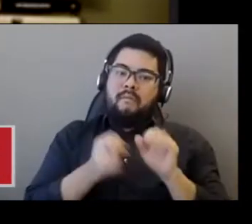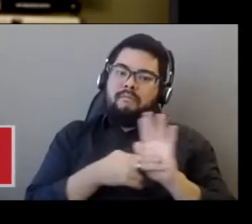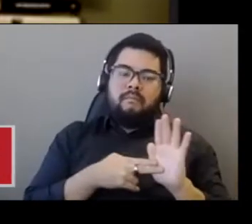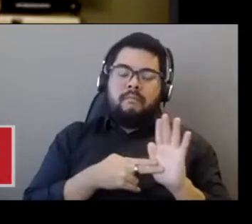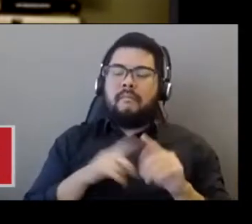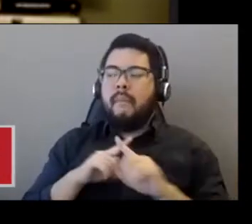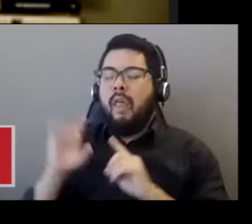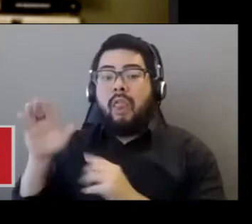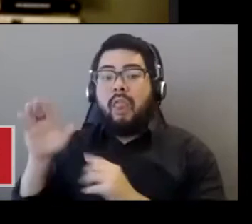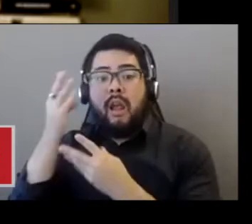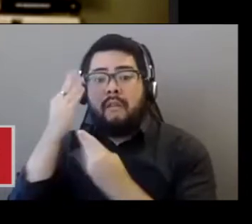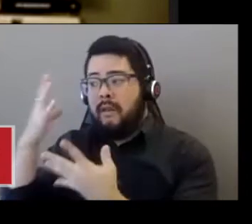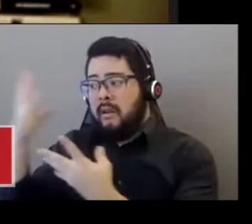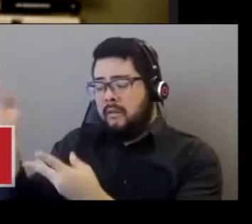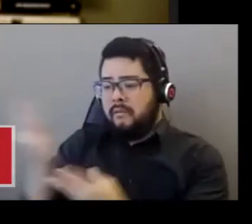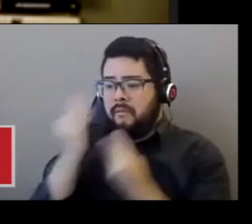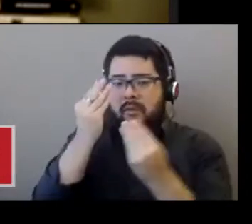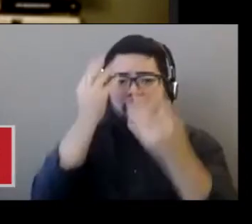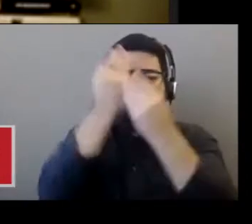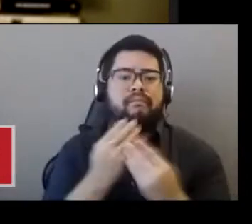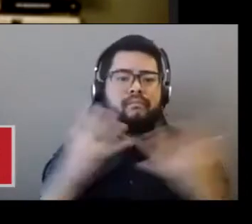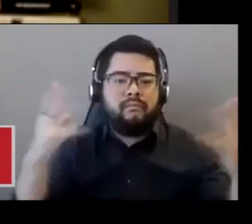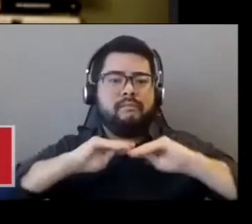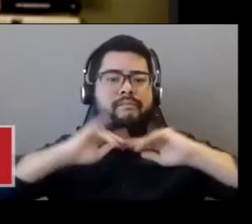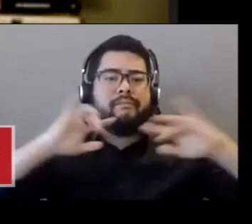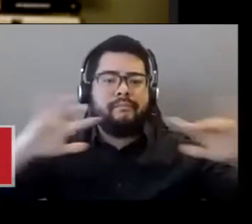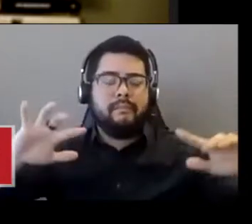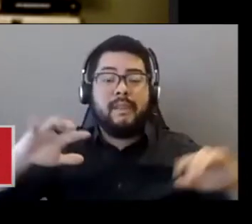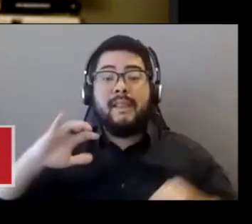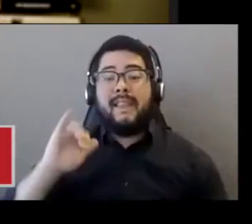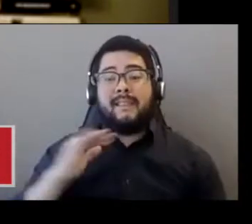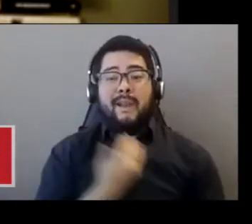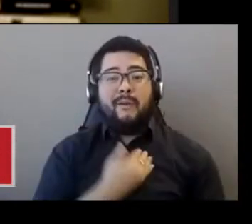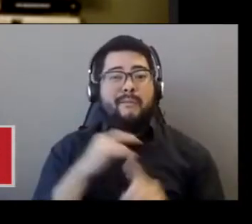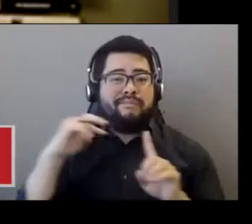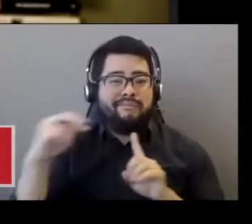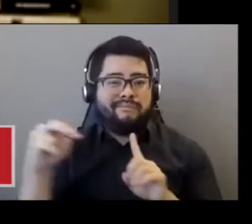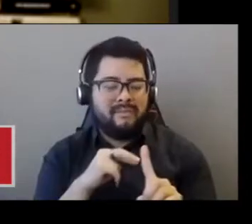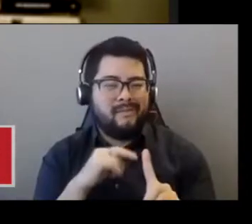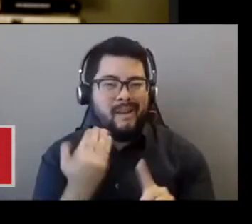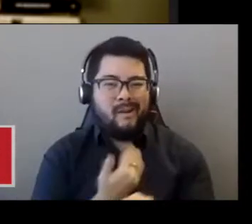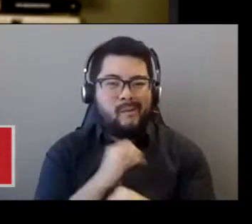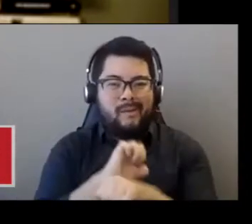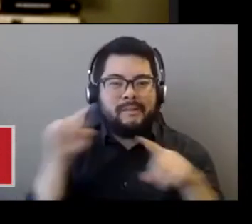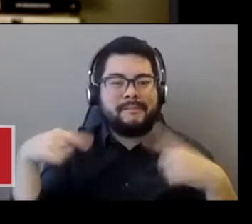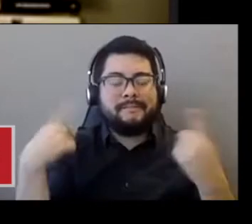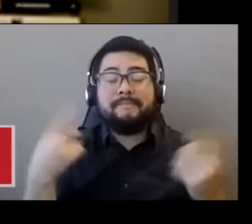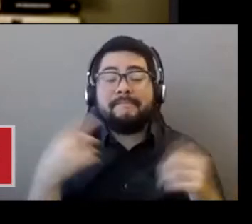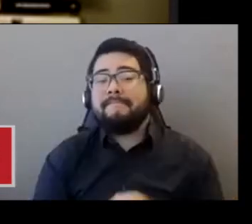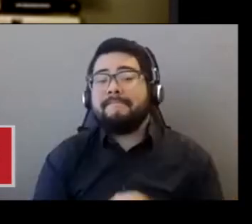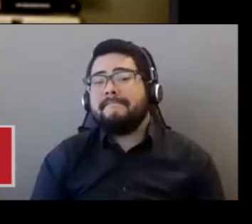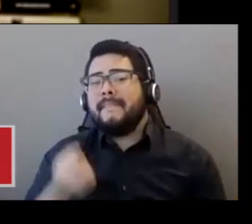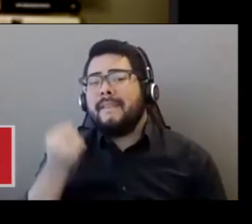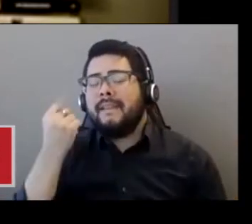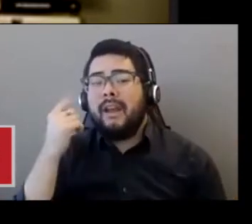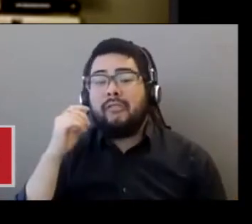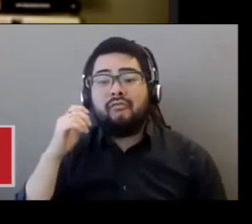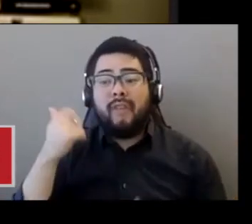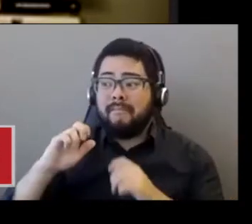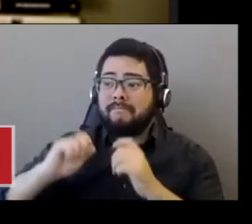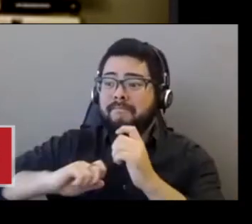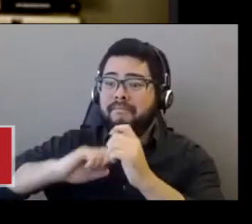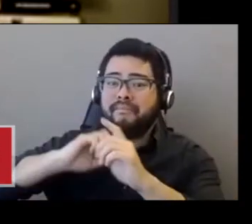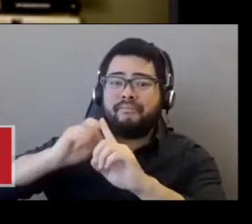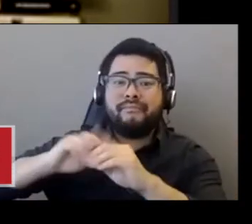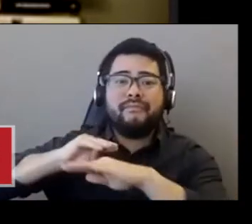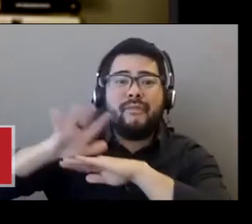attitude that we have taken in our work. It's a complicated business, this trying to change the world. When